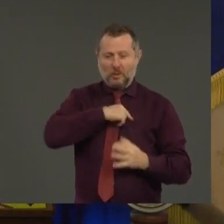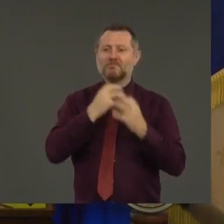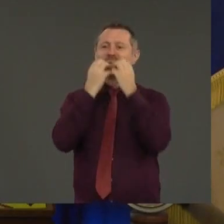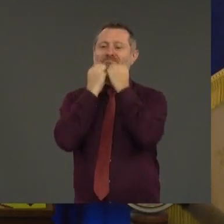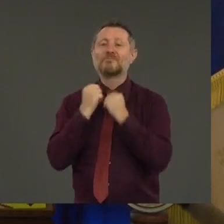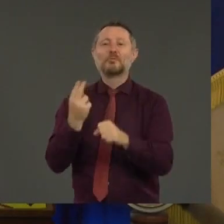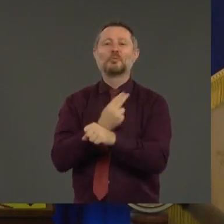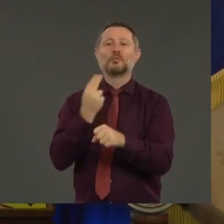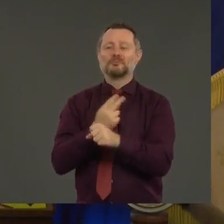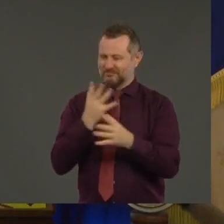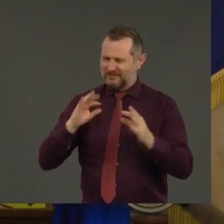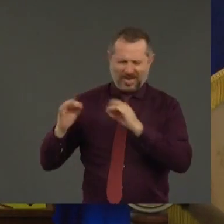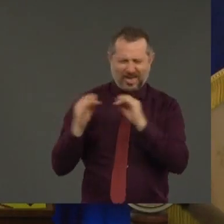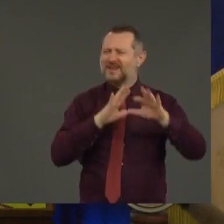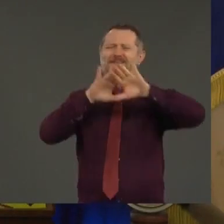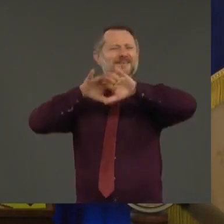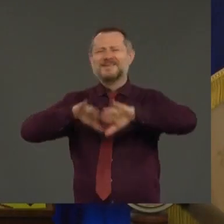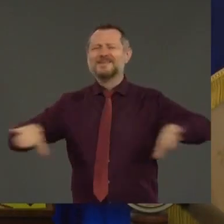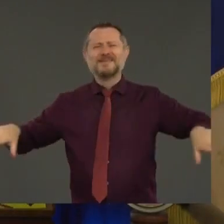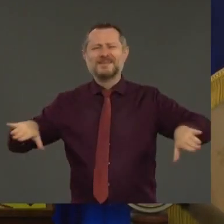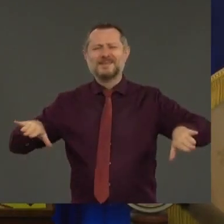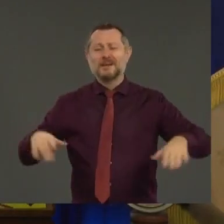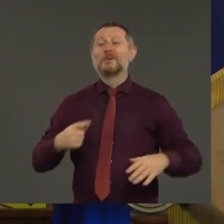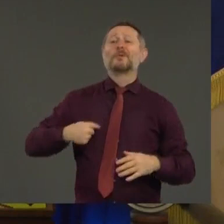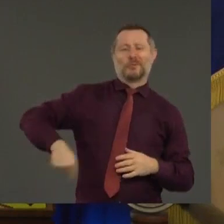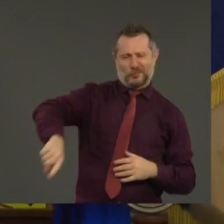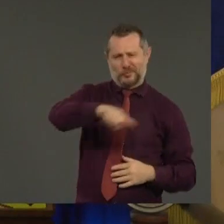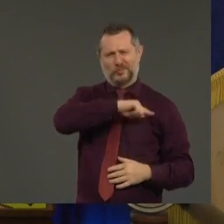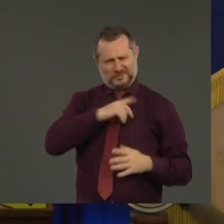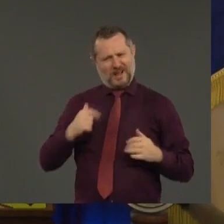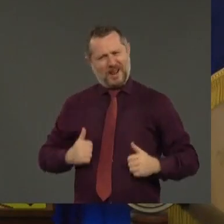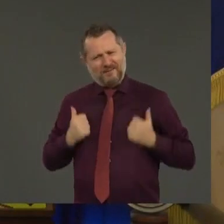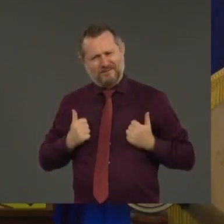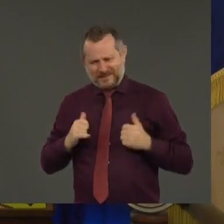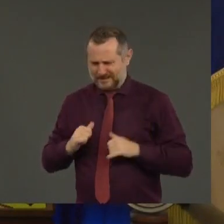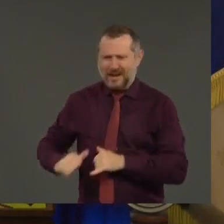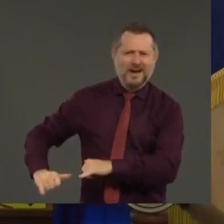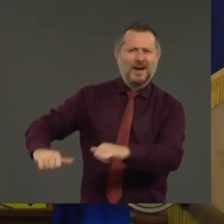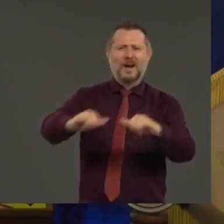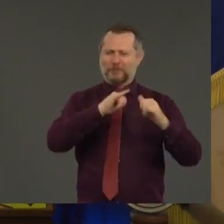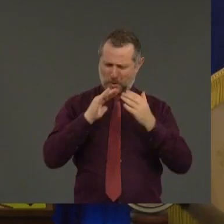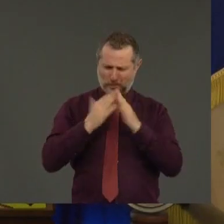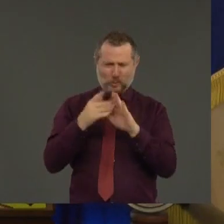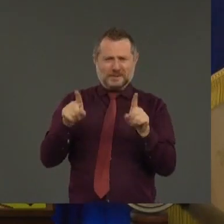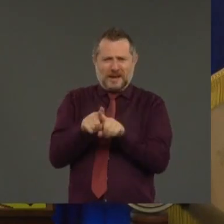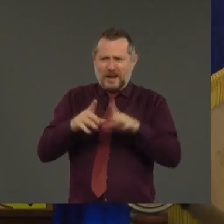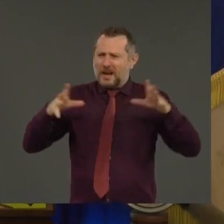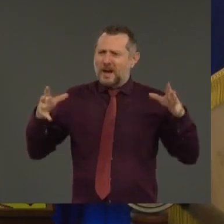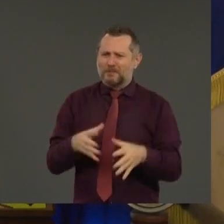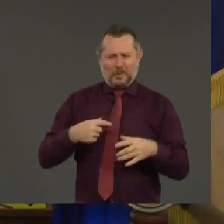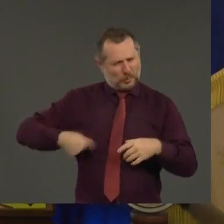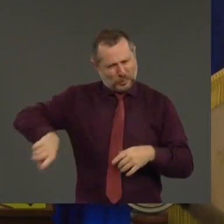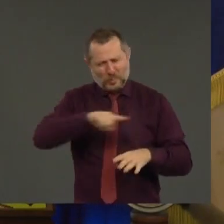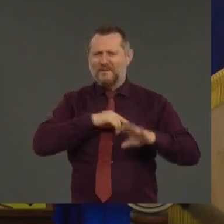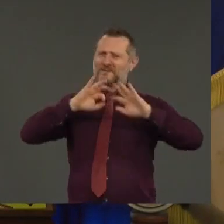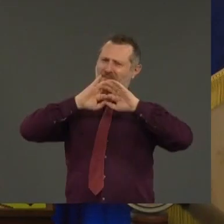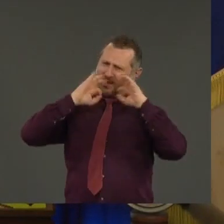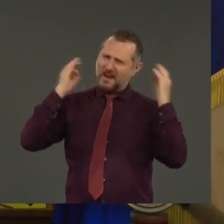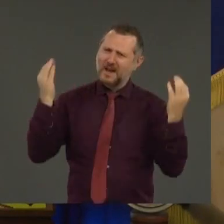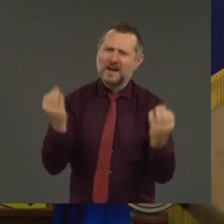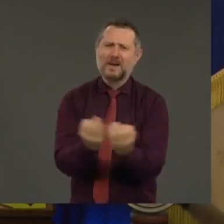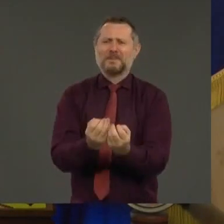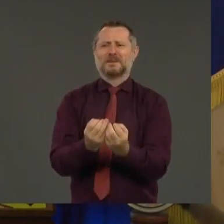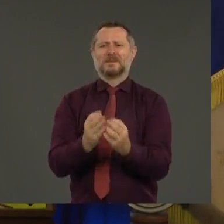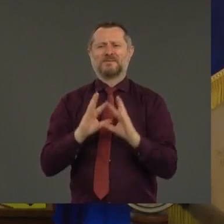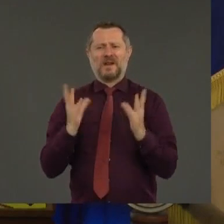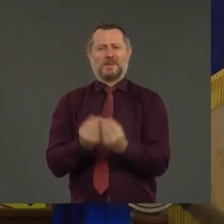Why doesn't government urge us to realize we are members of the same community, the same family, and that we all